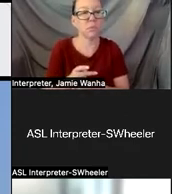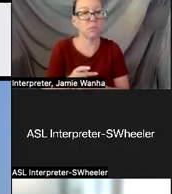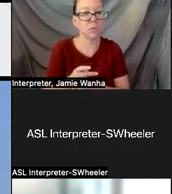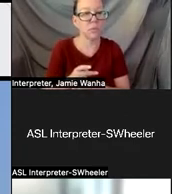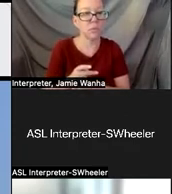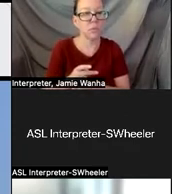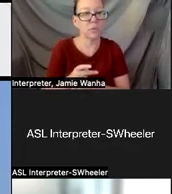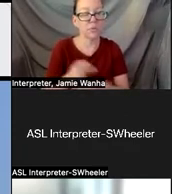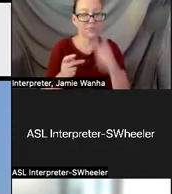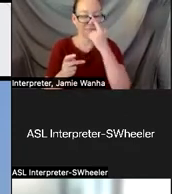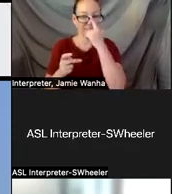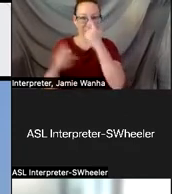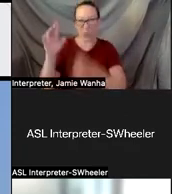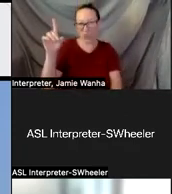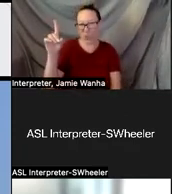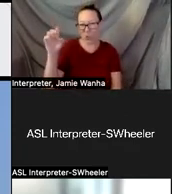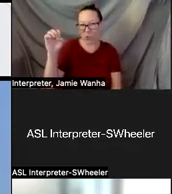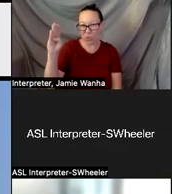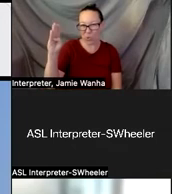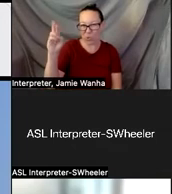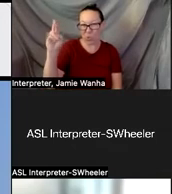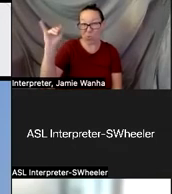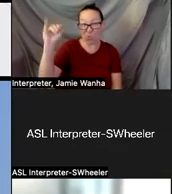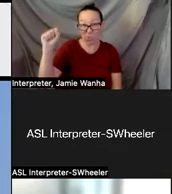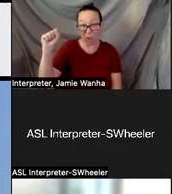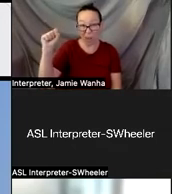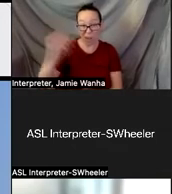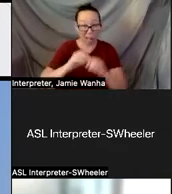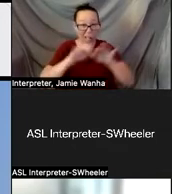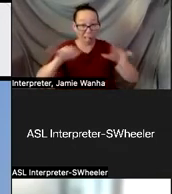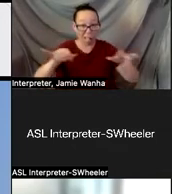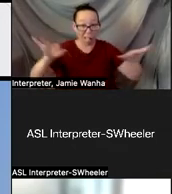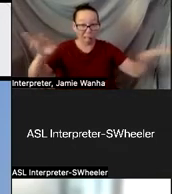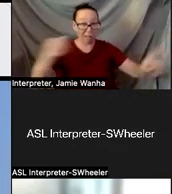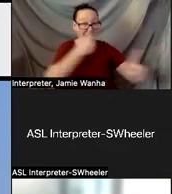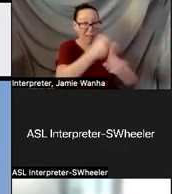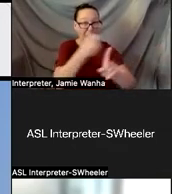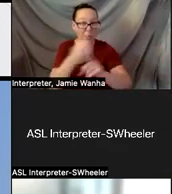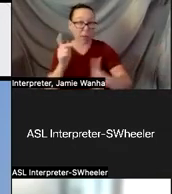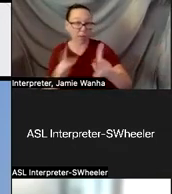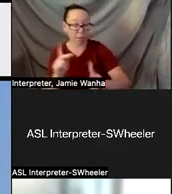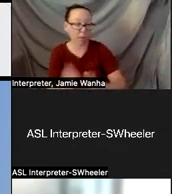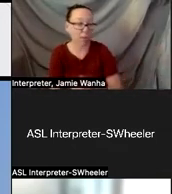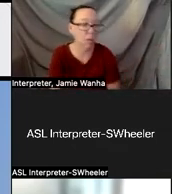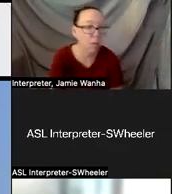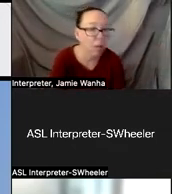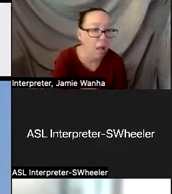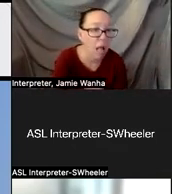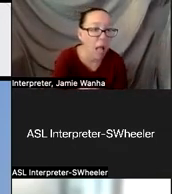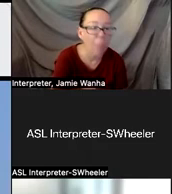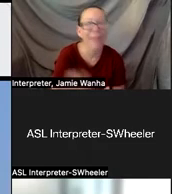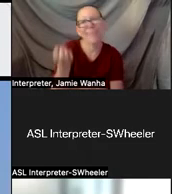from debris. And then also to restart the economic engine to get our stores and our services back up and running. And then looking at the